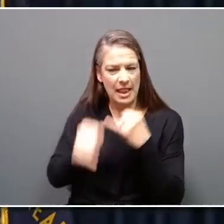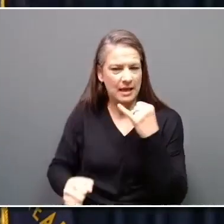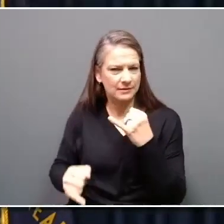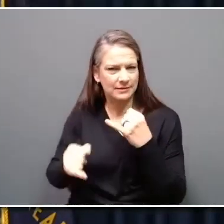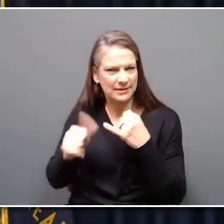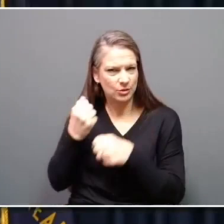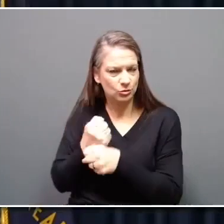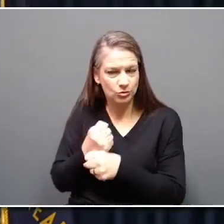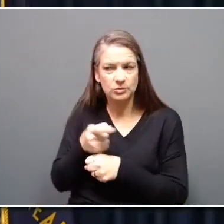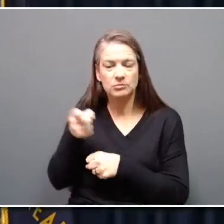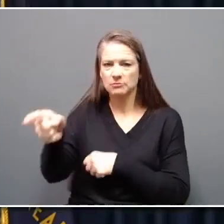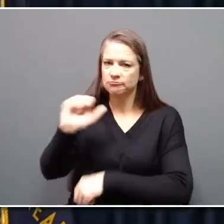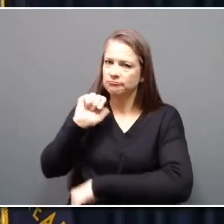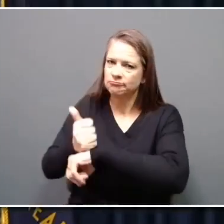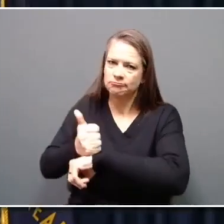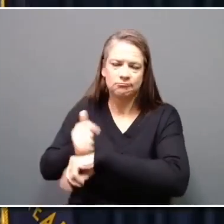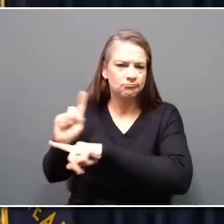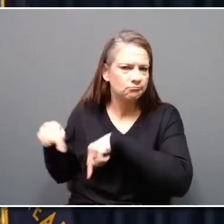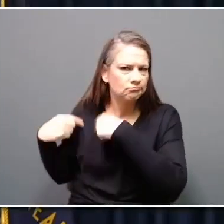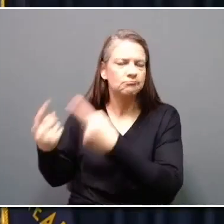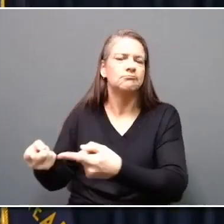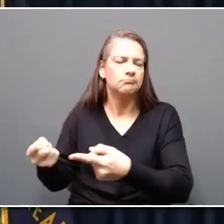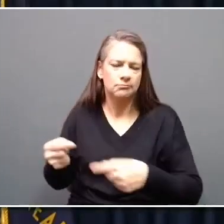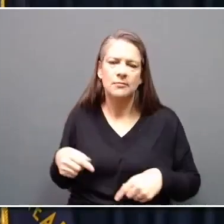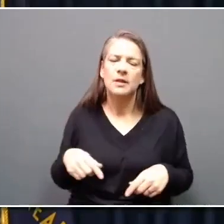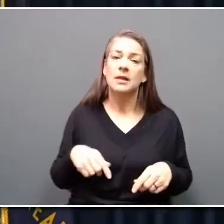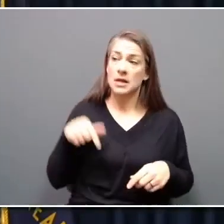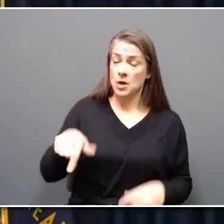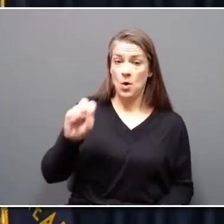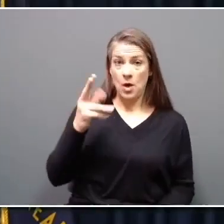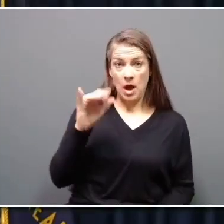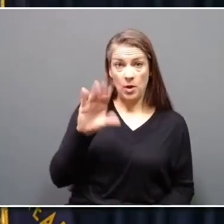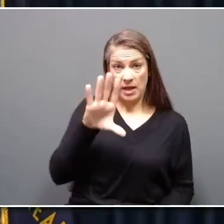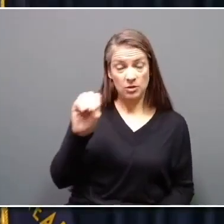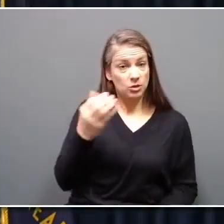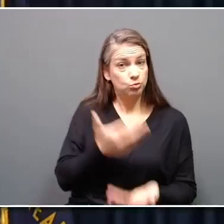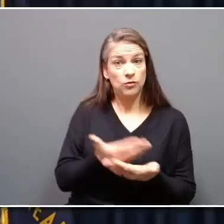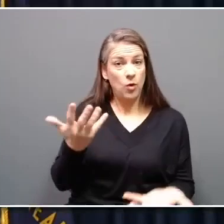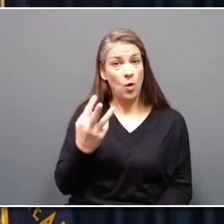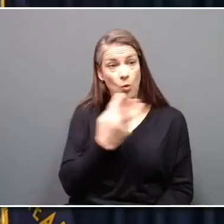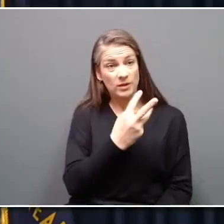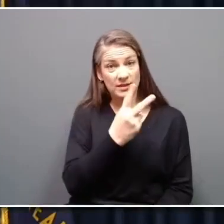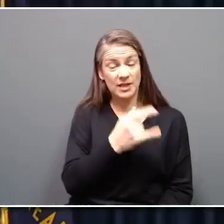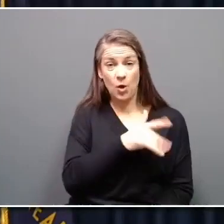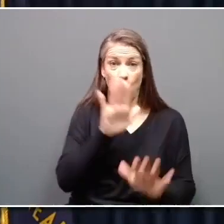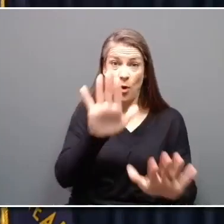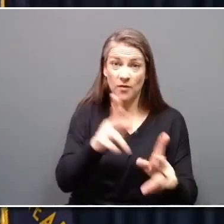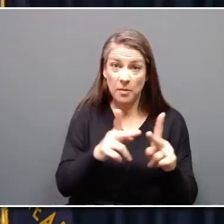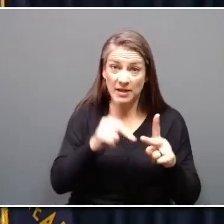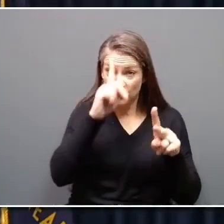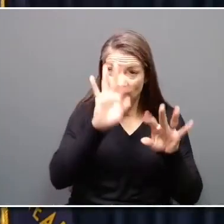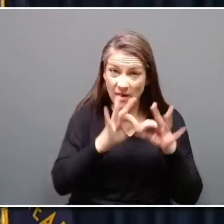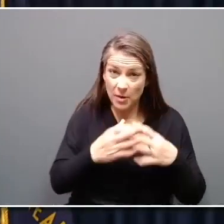lines ever built in the United States for these products. Right here in Ohio County, proving yet again Western Kentucky is not just a great place to raise a family, but one of the